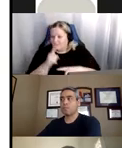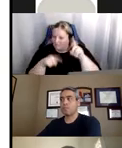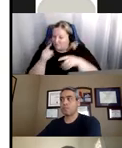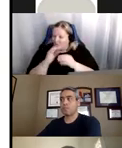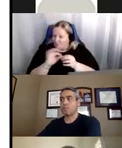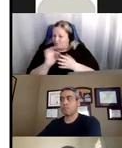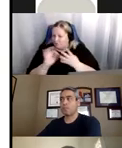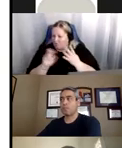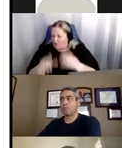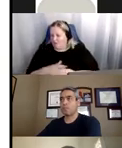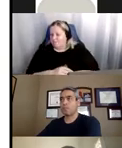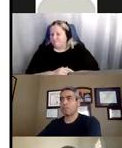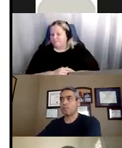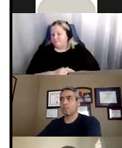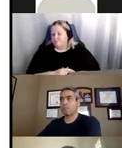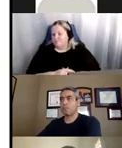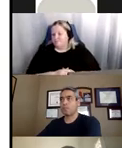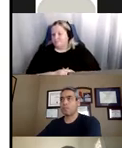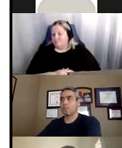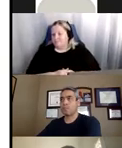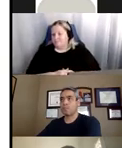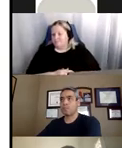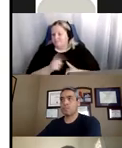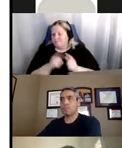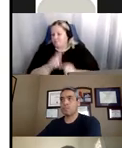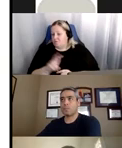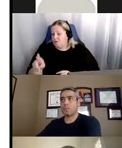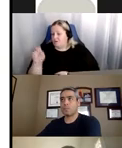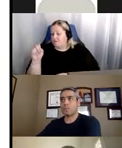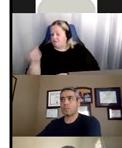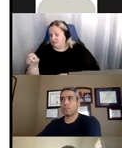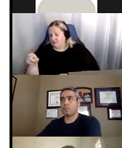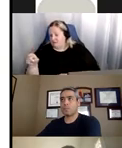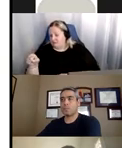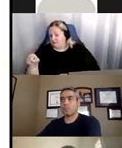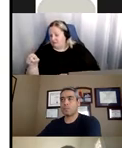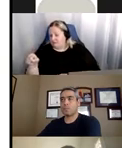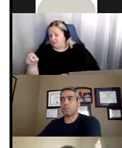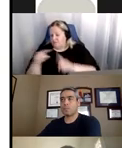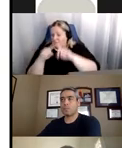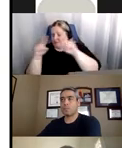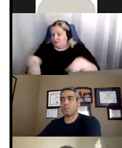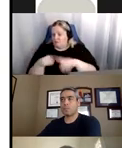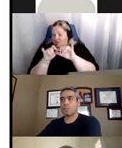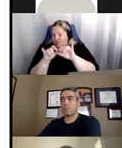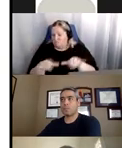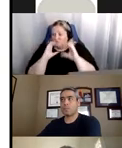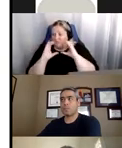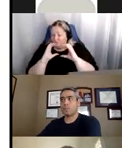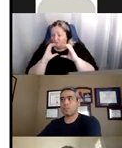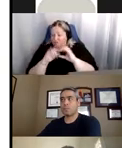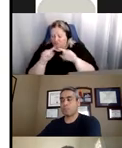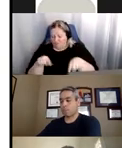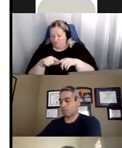options for that. Then to the right of that on the screen, we have a communication system.